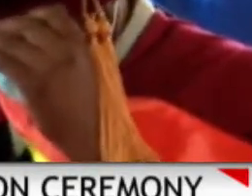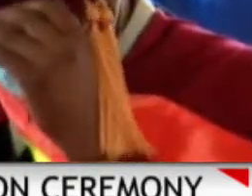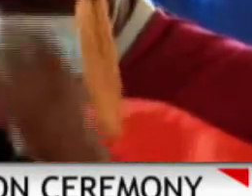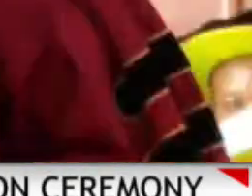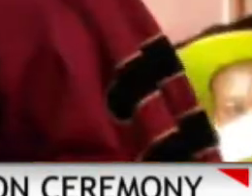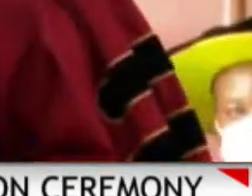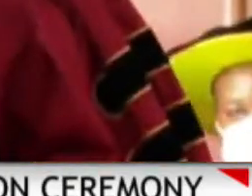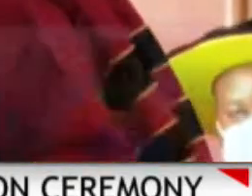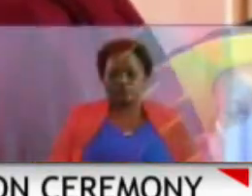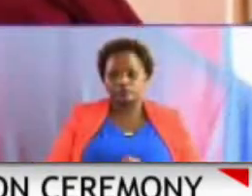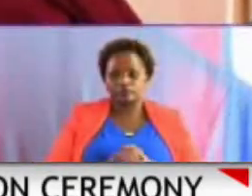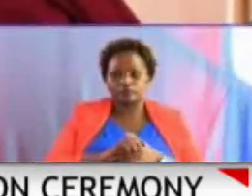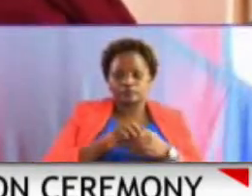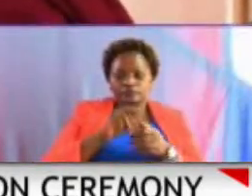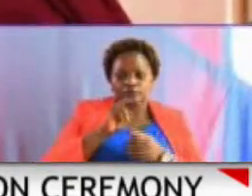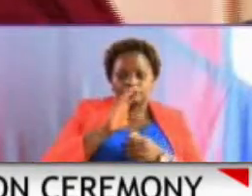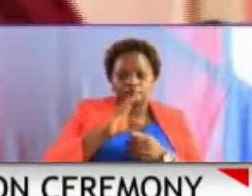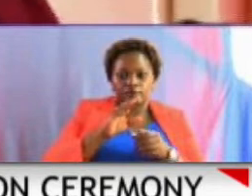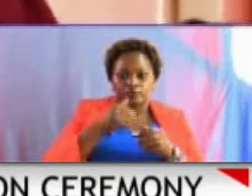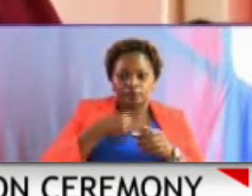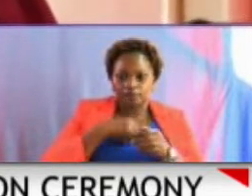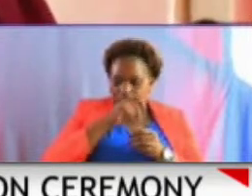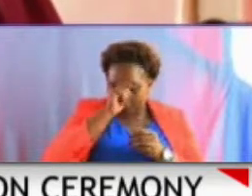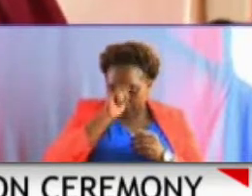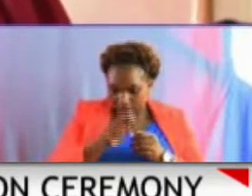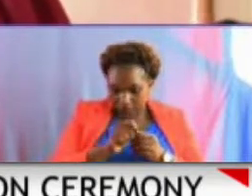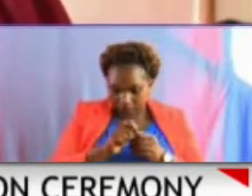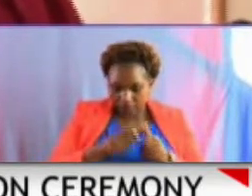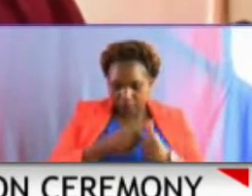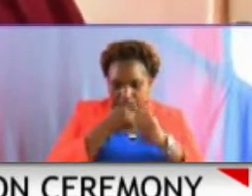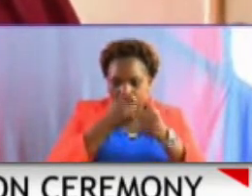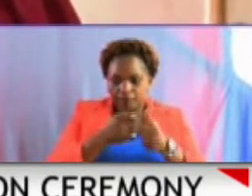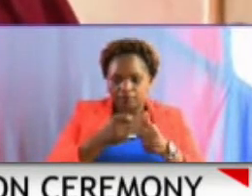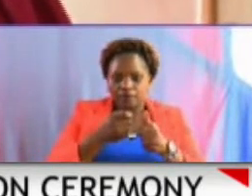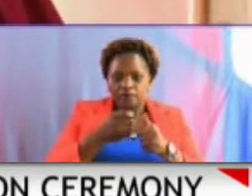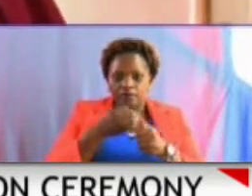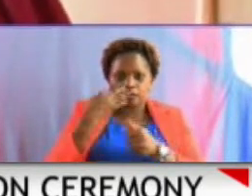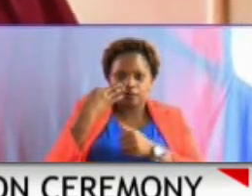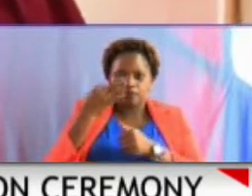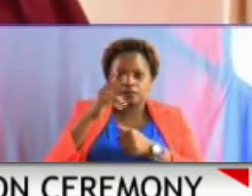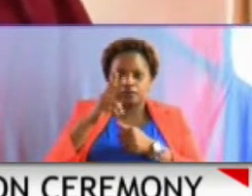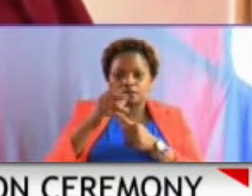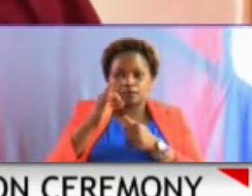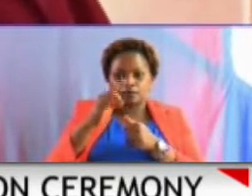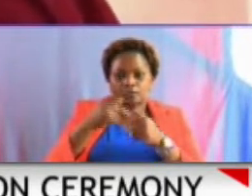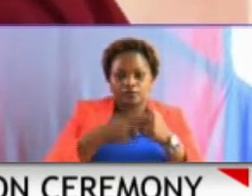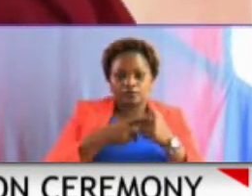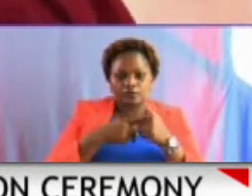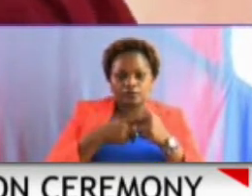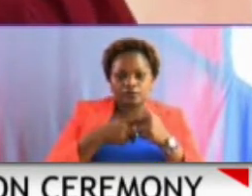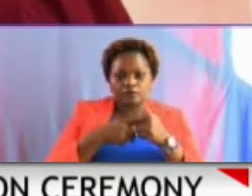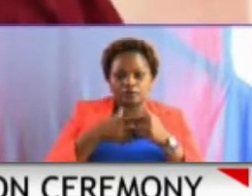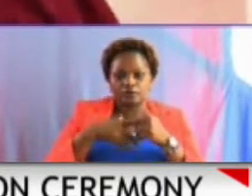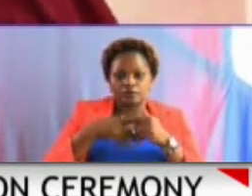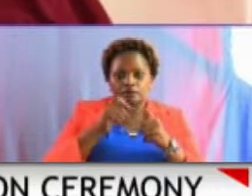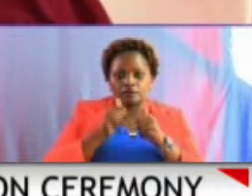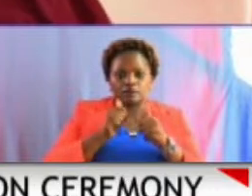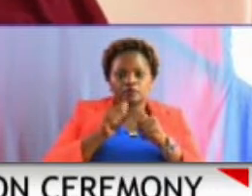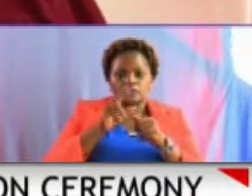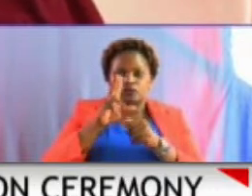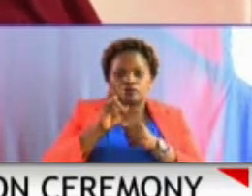Mr. Chancellor, sir, I have the honor to present the following 336 graduates who during